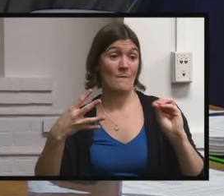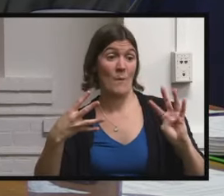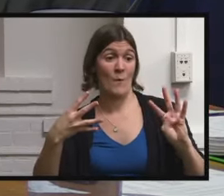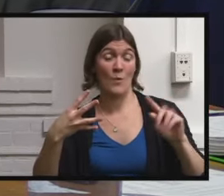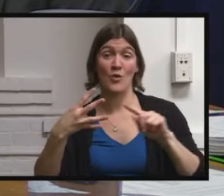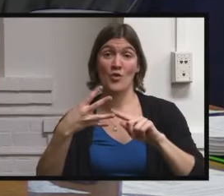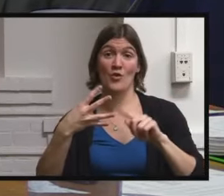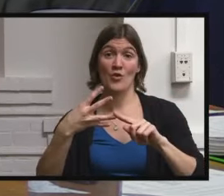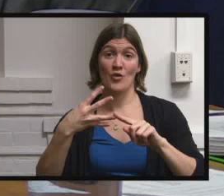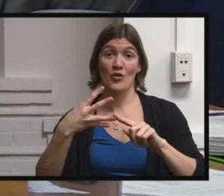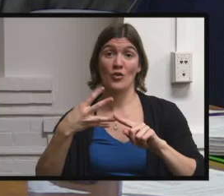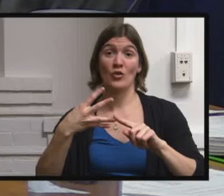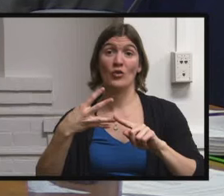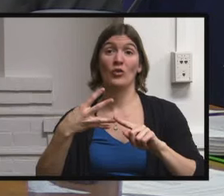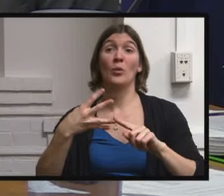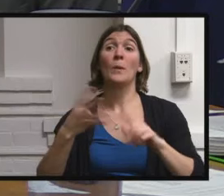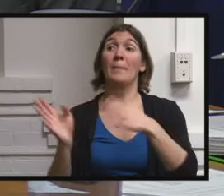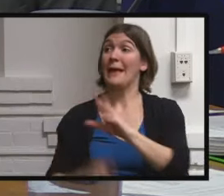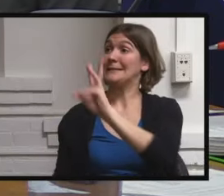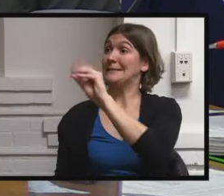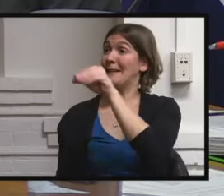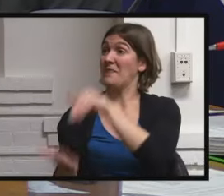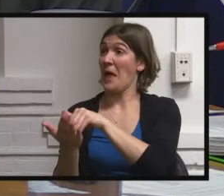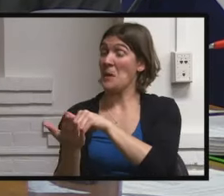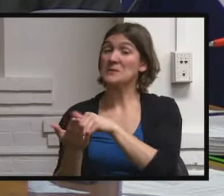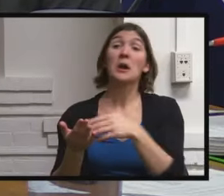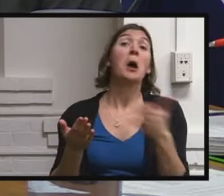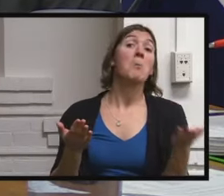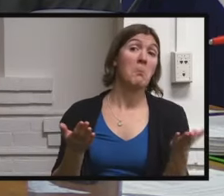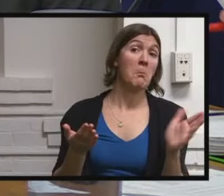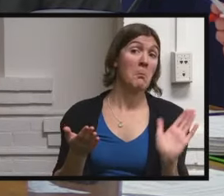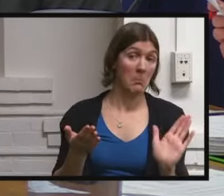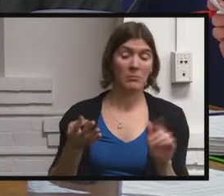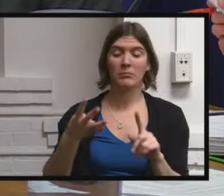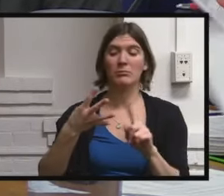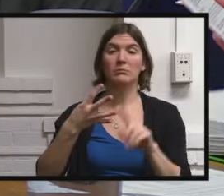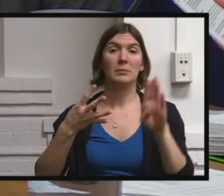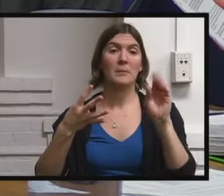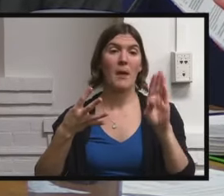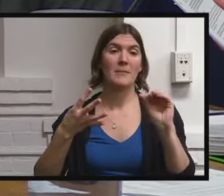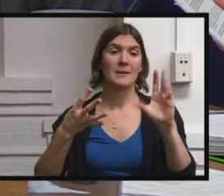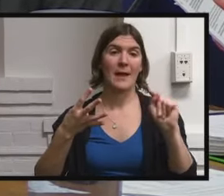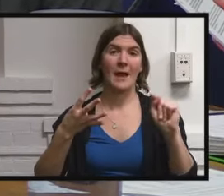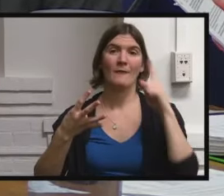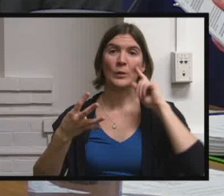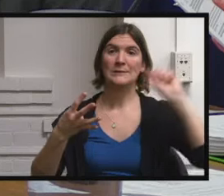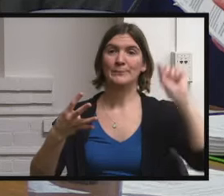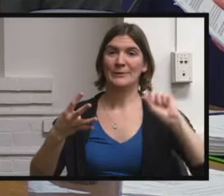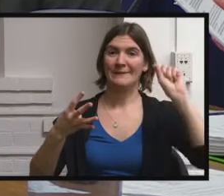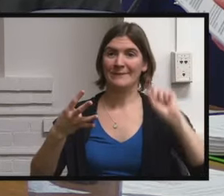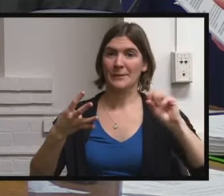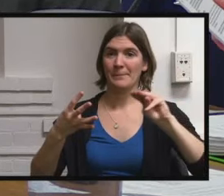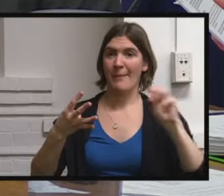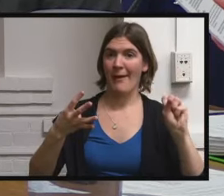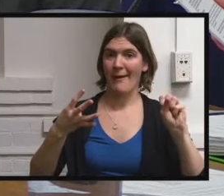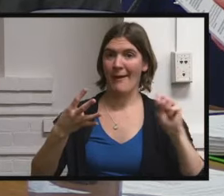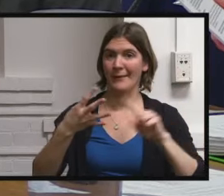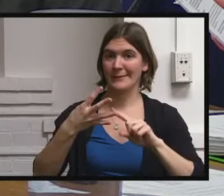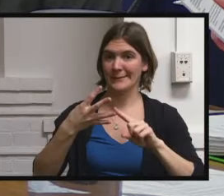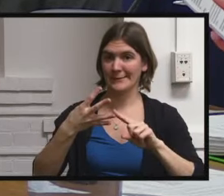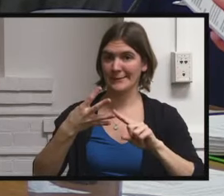$55,604. There were $60,000 budgeted for this item to Bobcat of Greater Springfield of West Springfield,